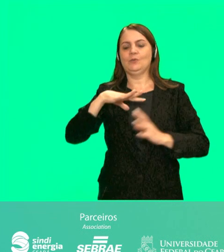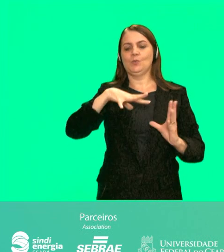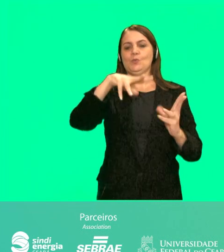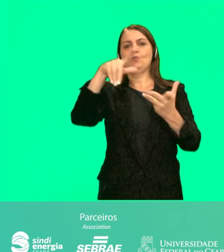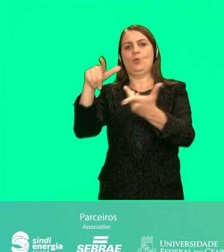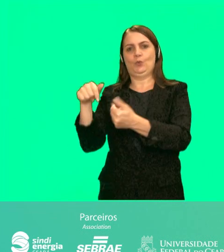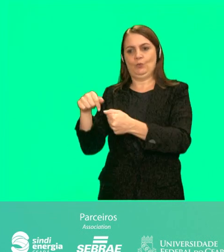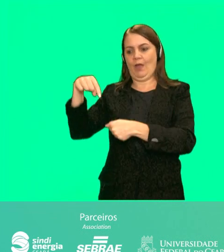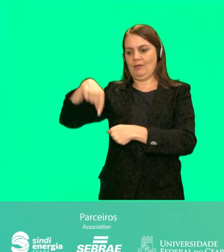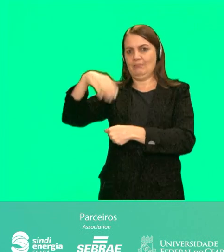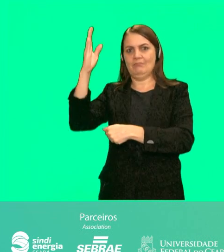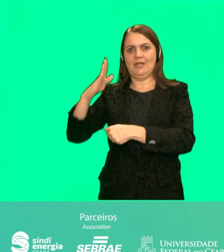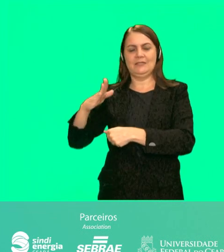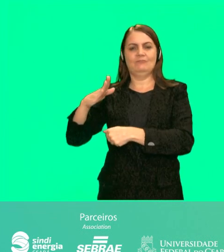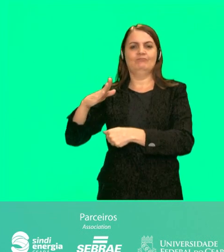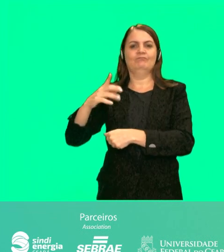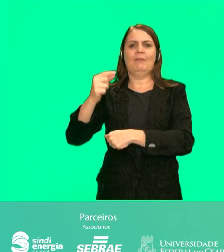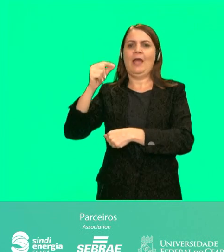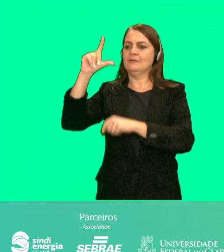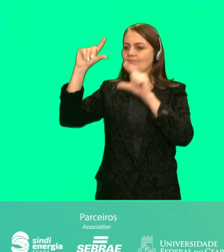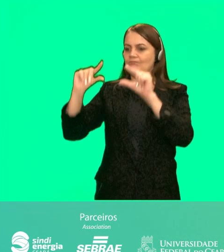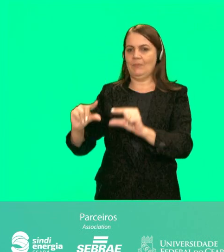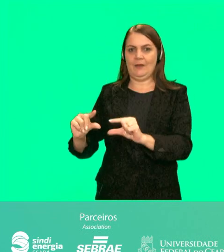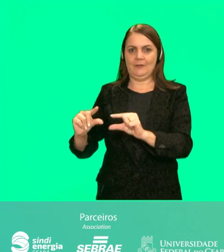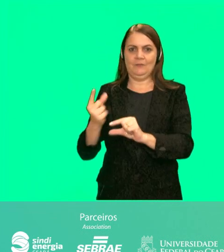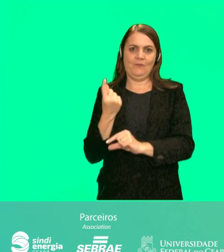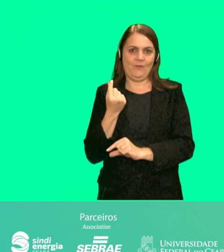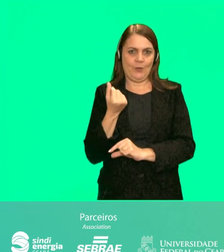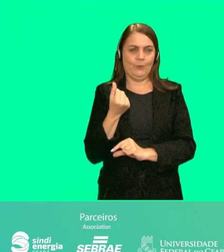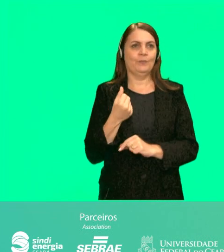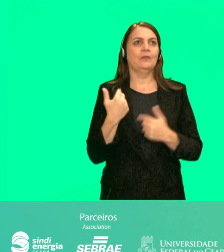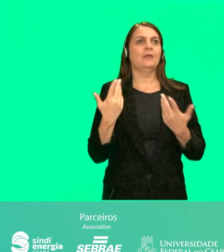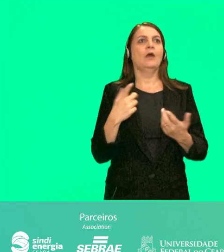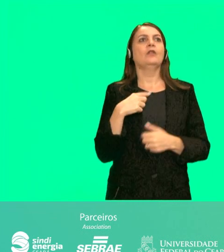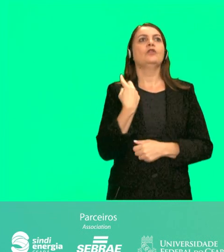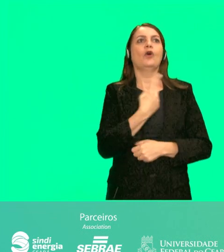have a renewable energy production